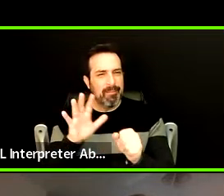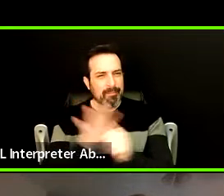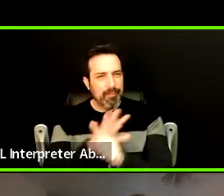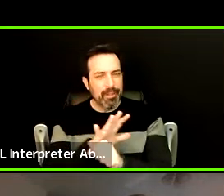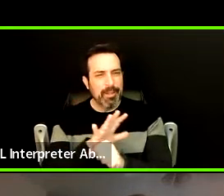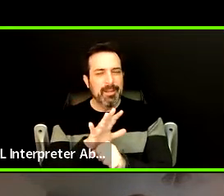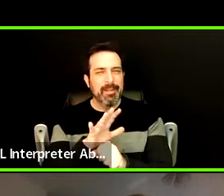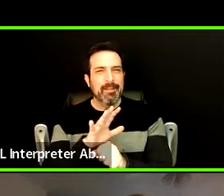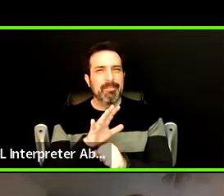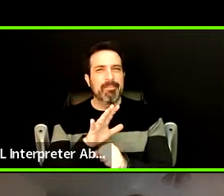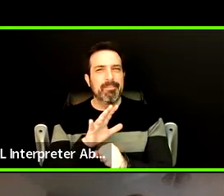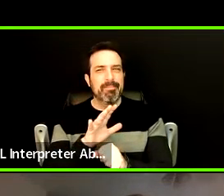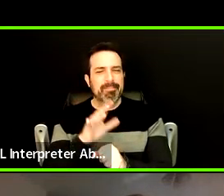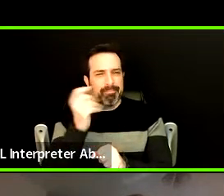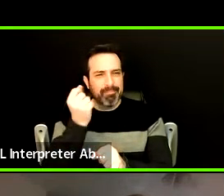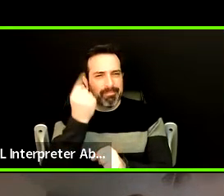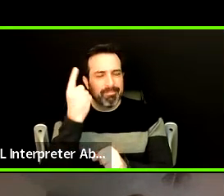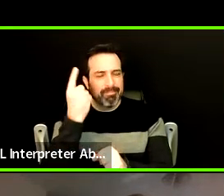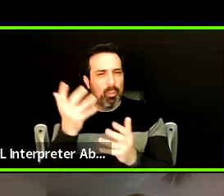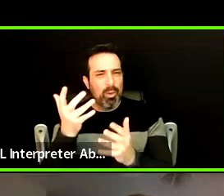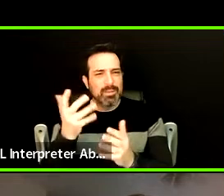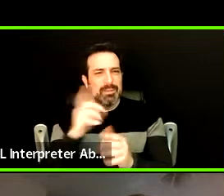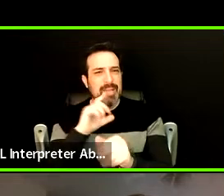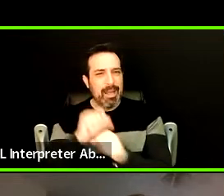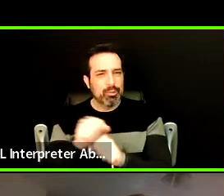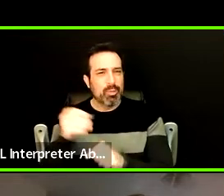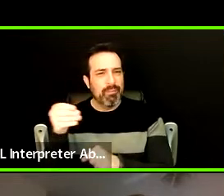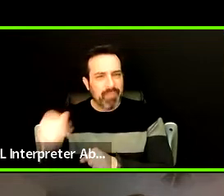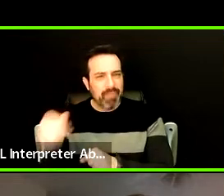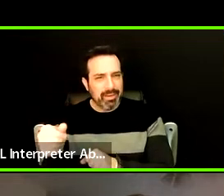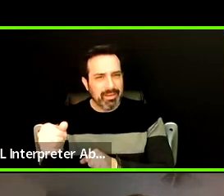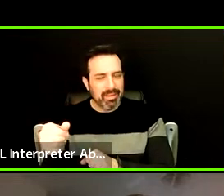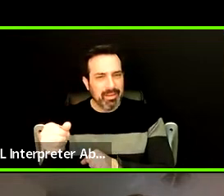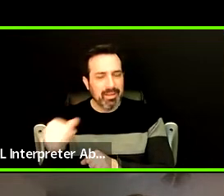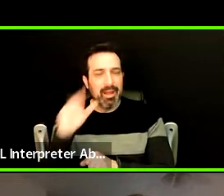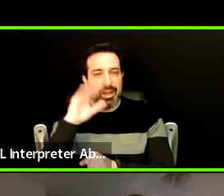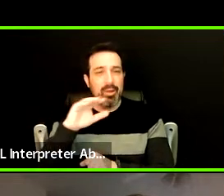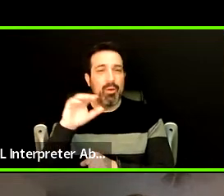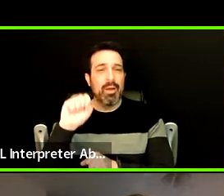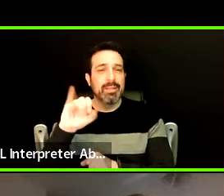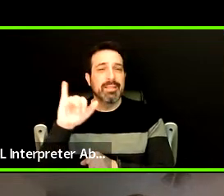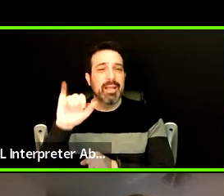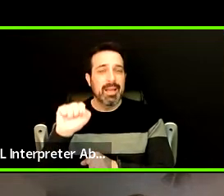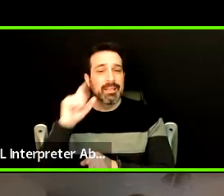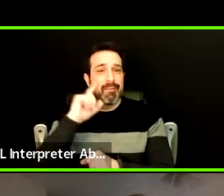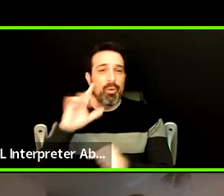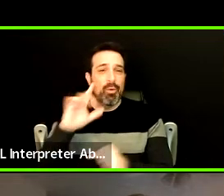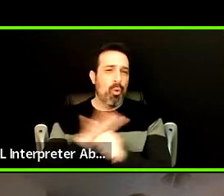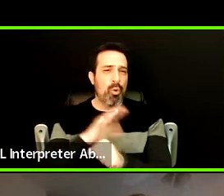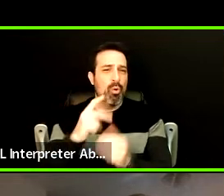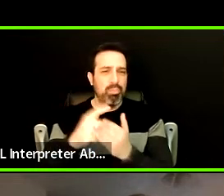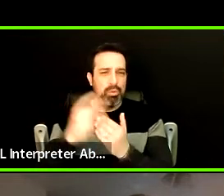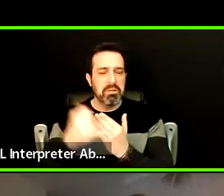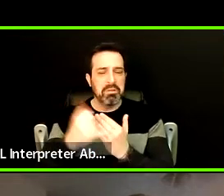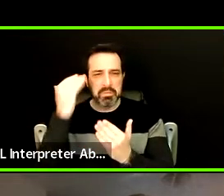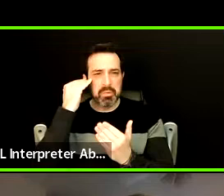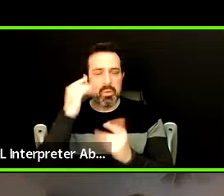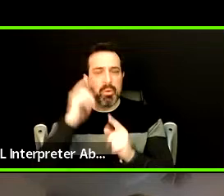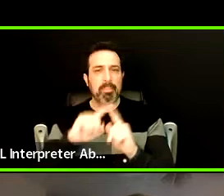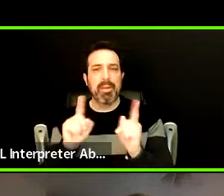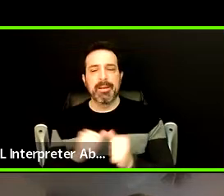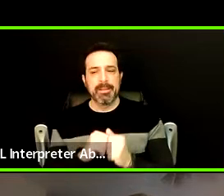around what's actually funded. I mean, I know that the EIS is going to be for the whole project, but I